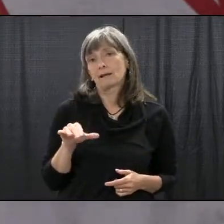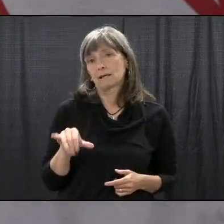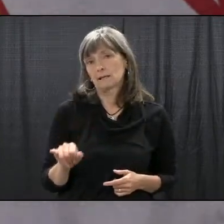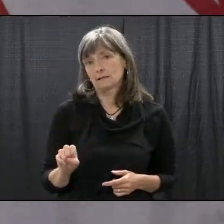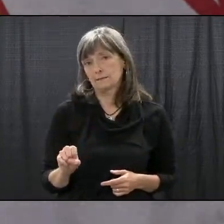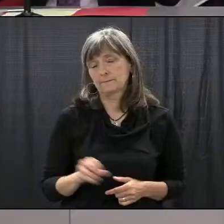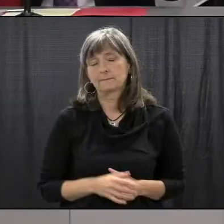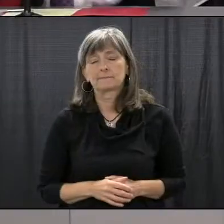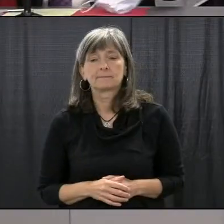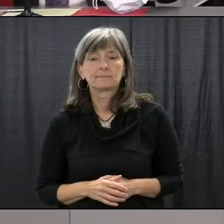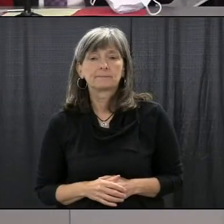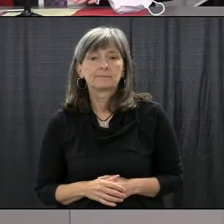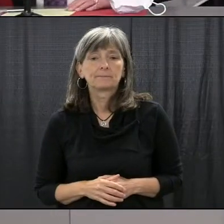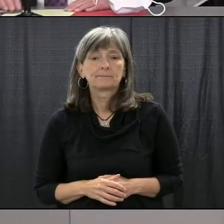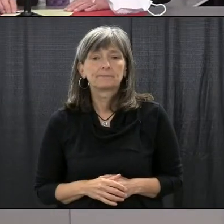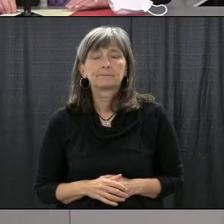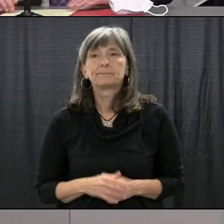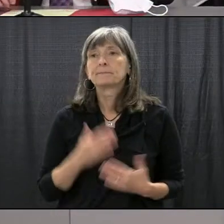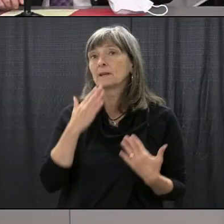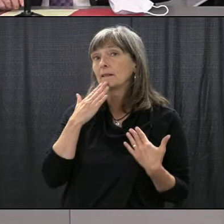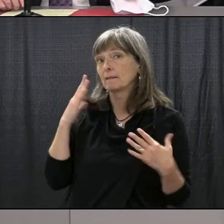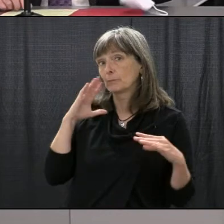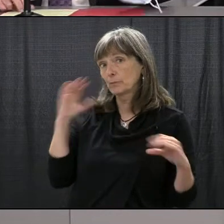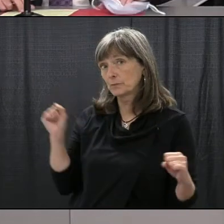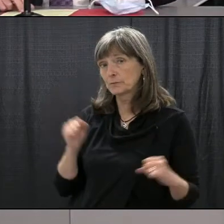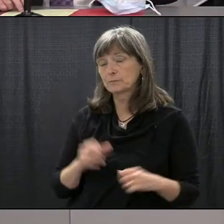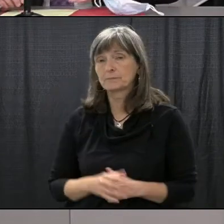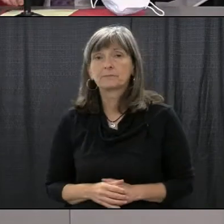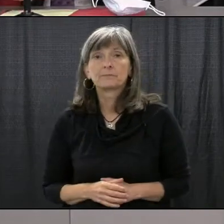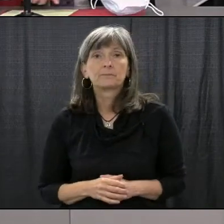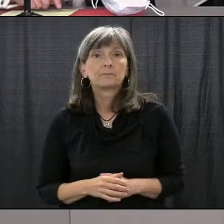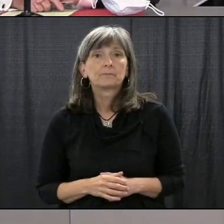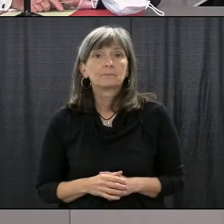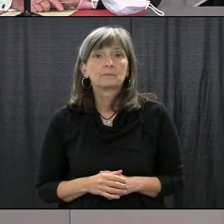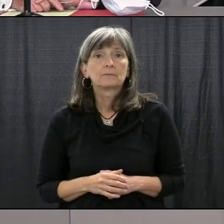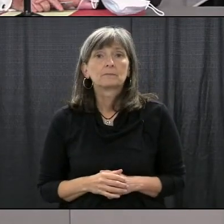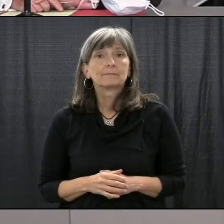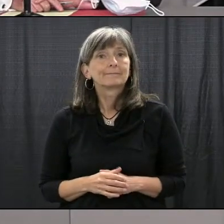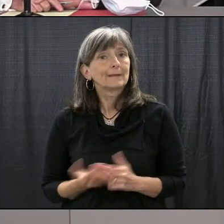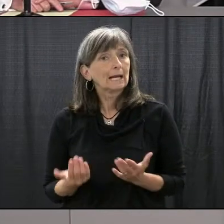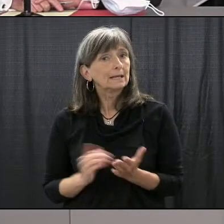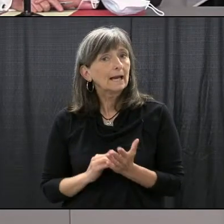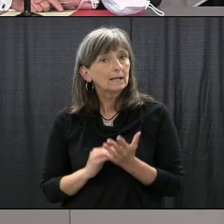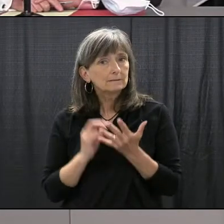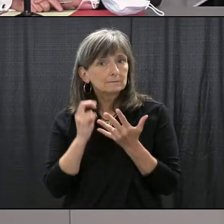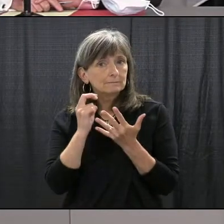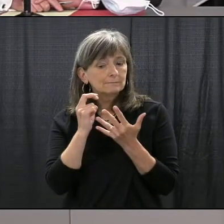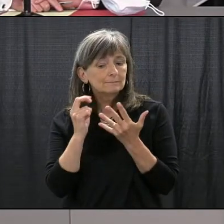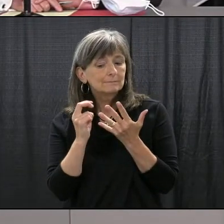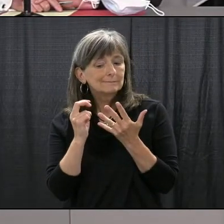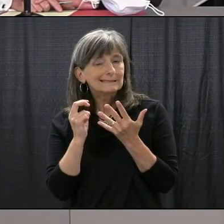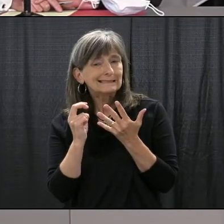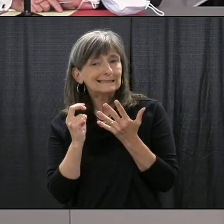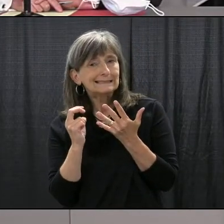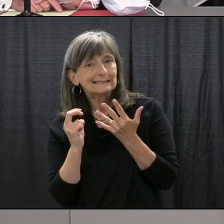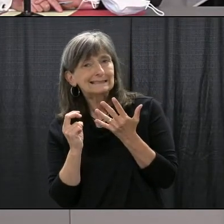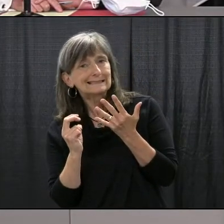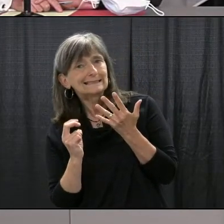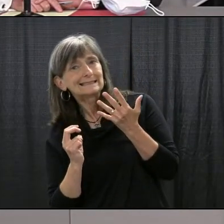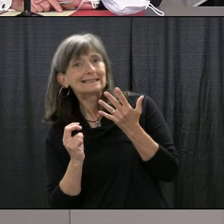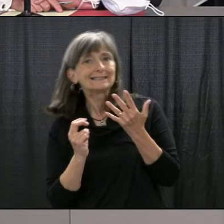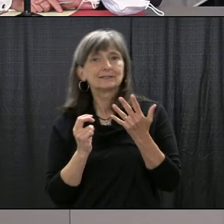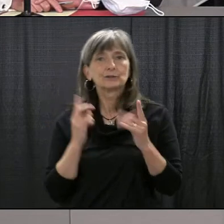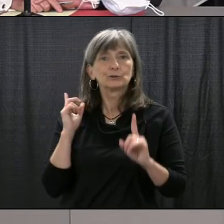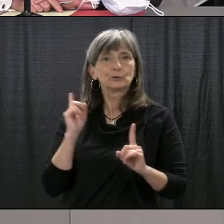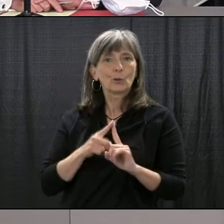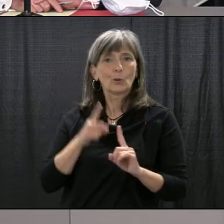comments. Thank you very much, Premier. It is another step in the direction towards our new